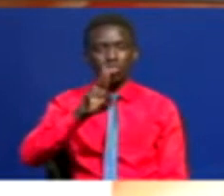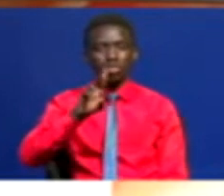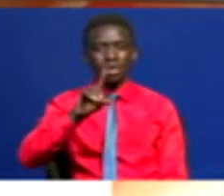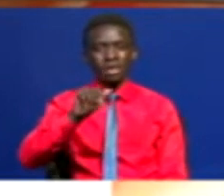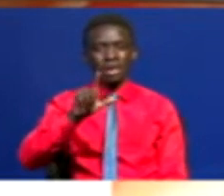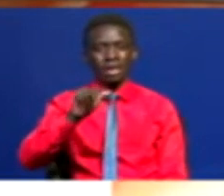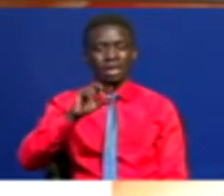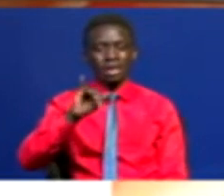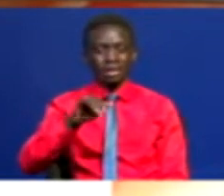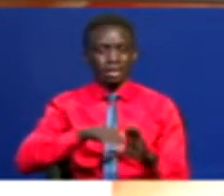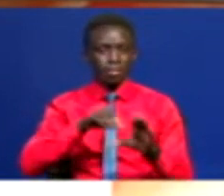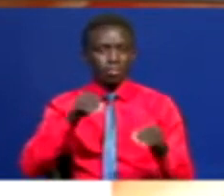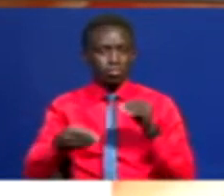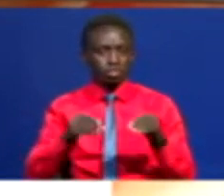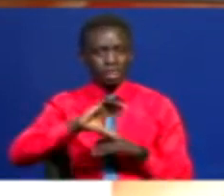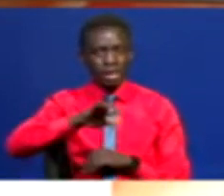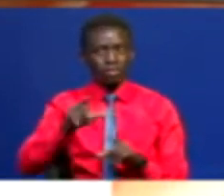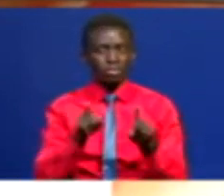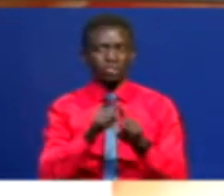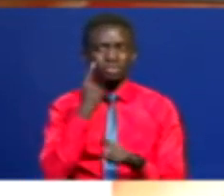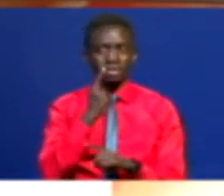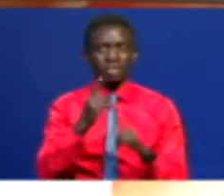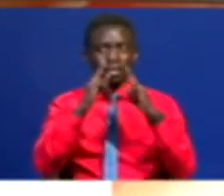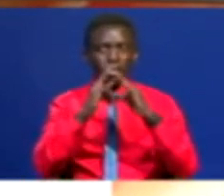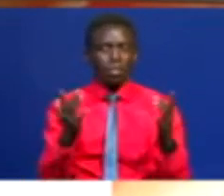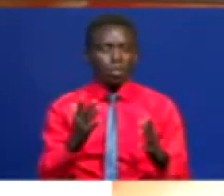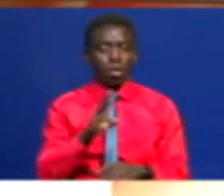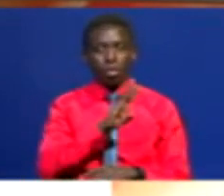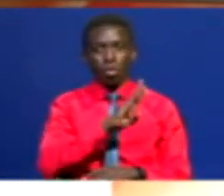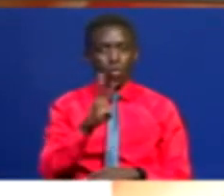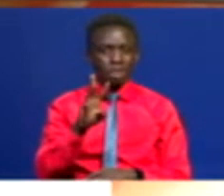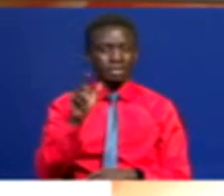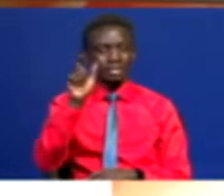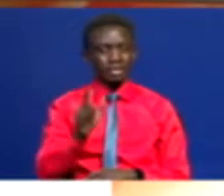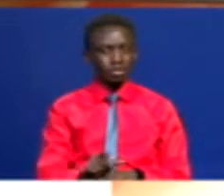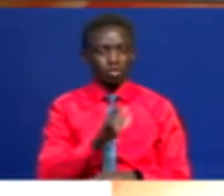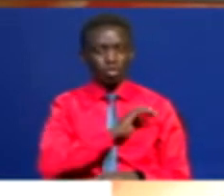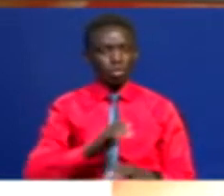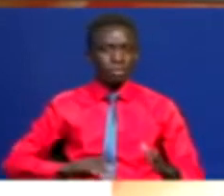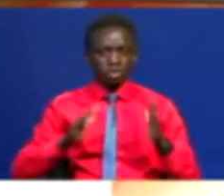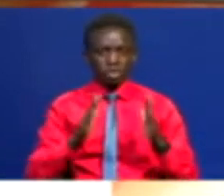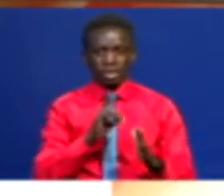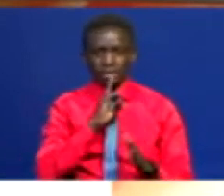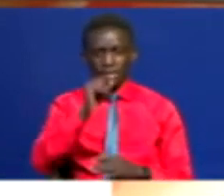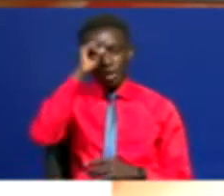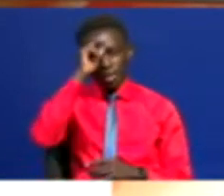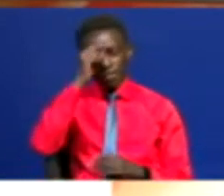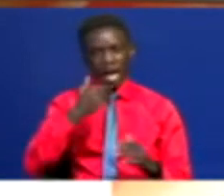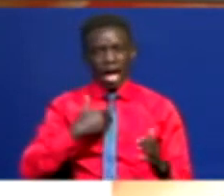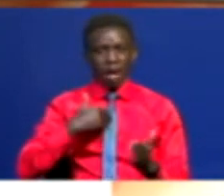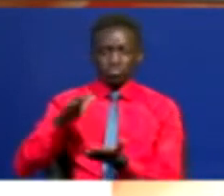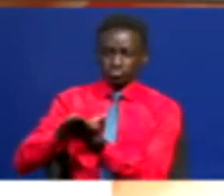the construction of the Kenya Coast Guard Camp, Western Regional Commissioner Irungu Macharia said the government has already compiled a list